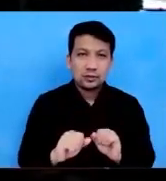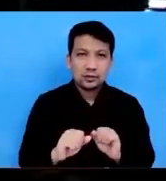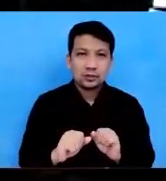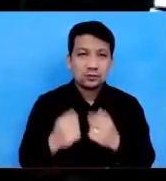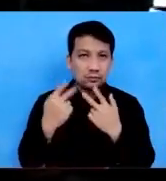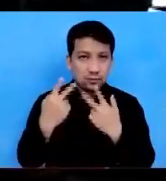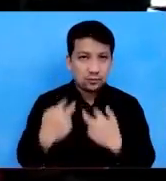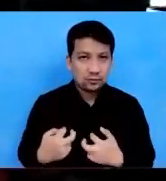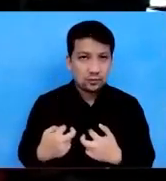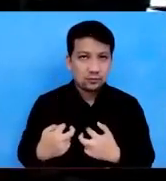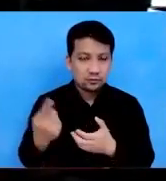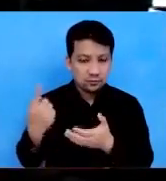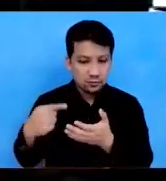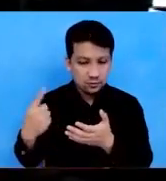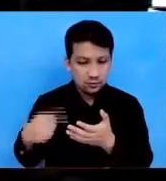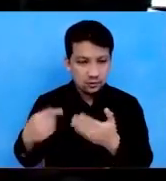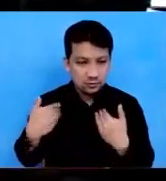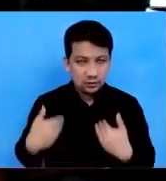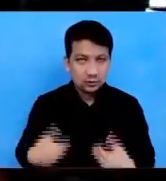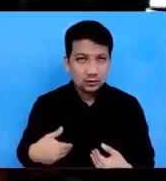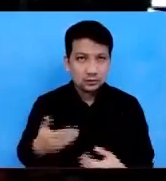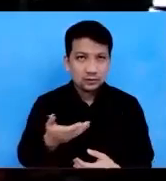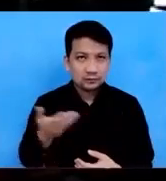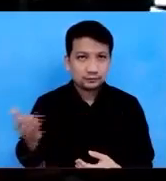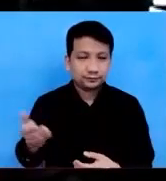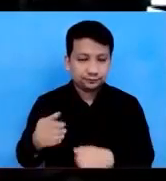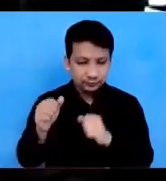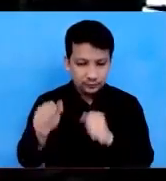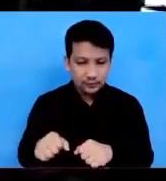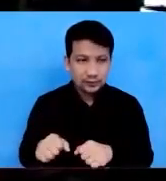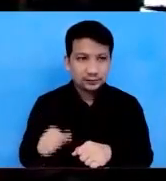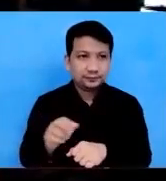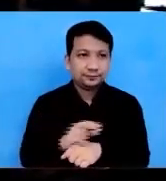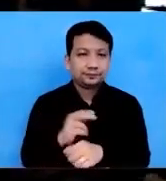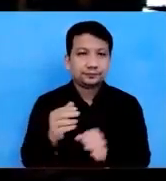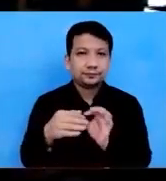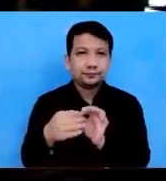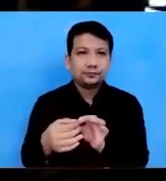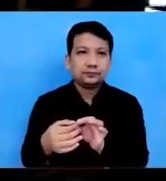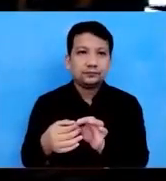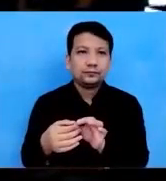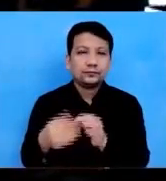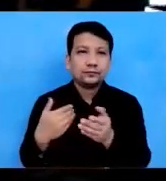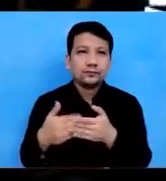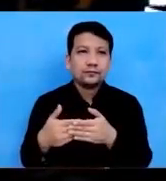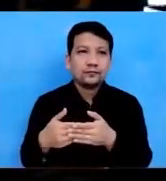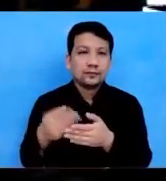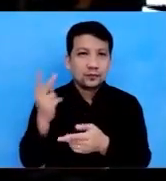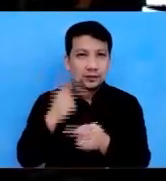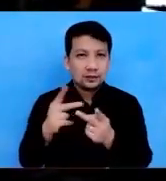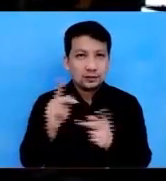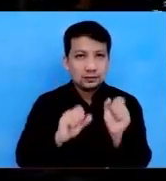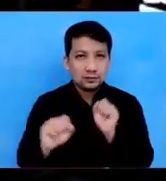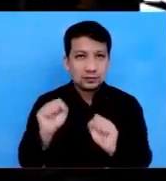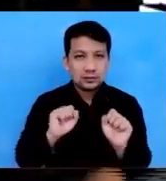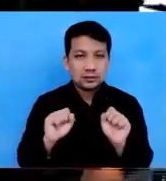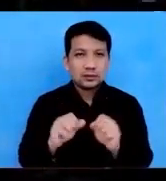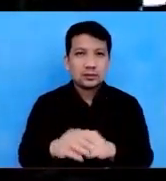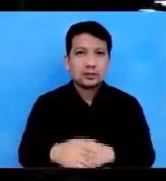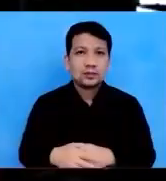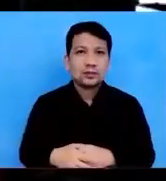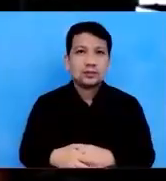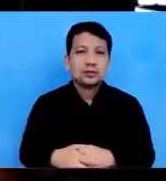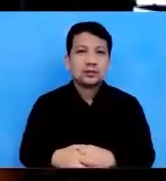muna natin, and then if possible, just be used for the pursuit of science